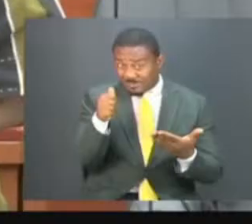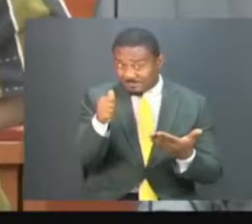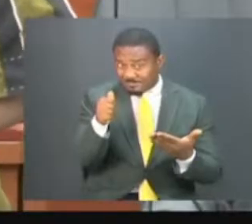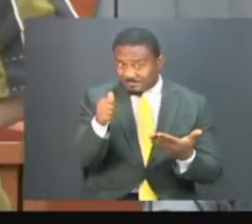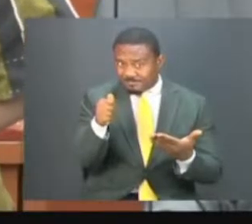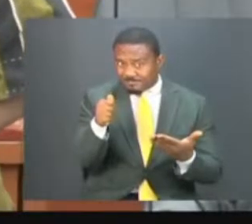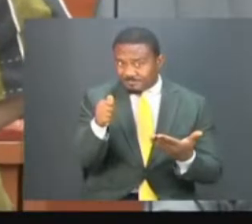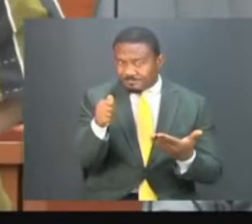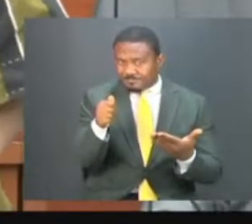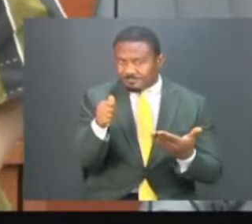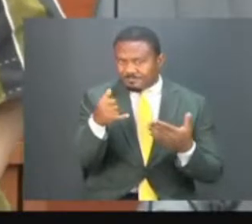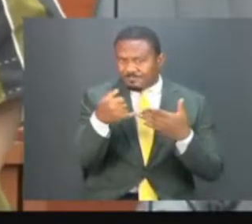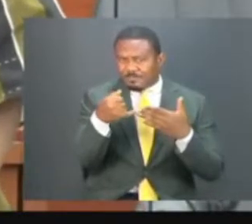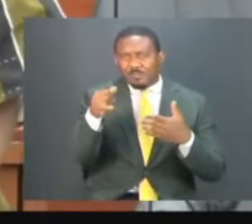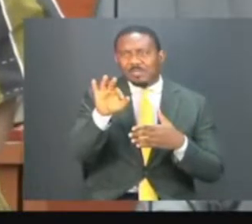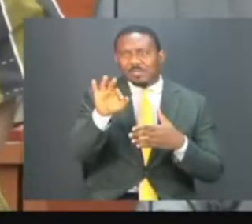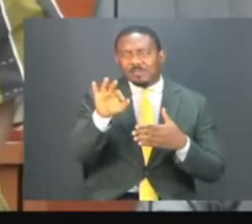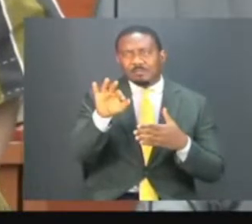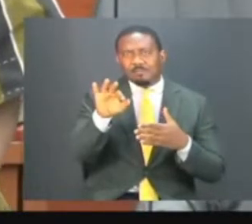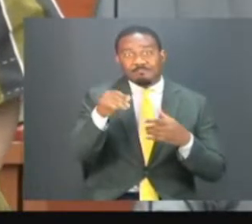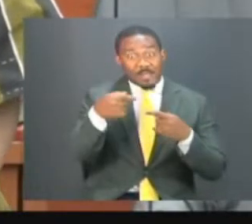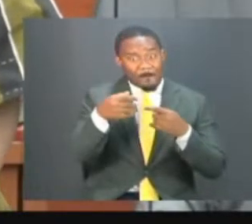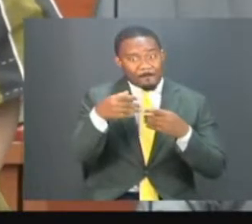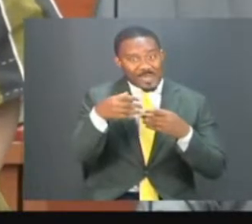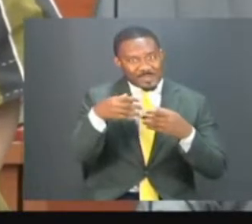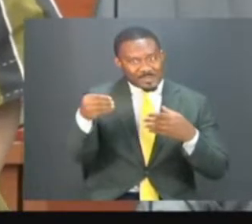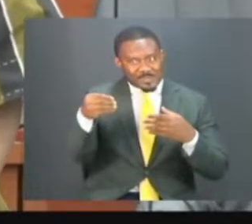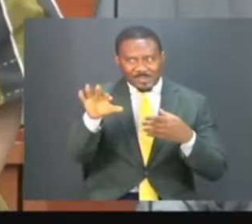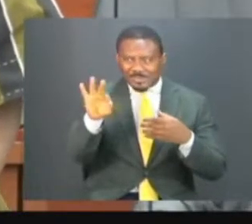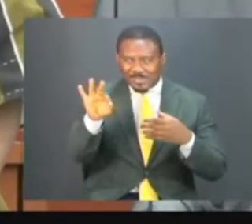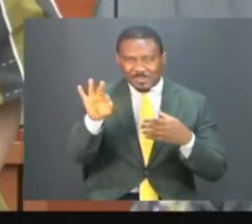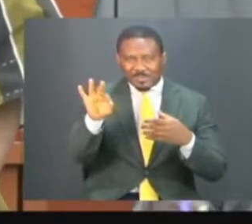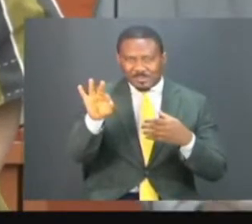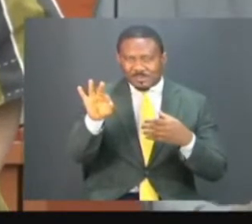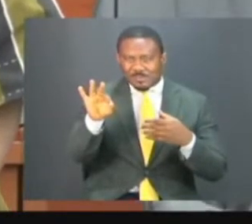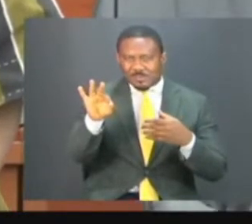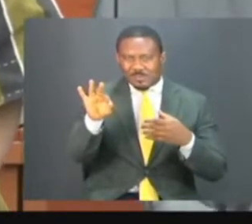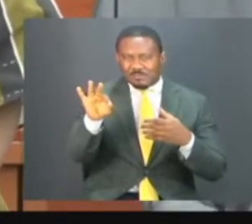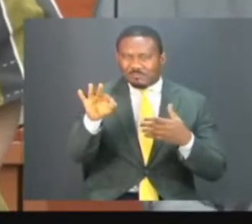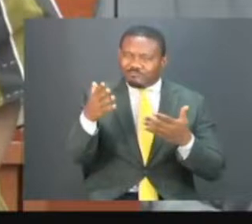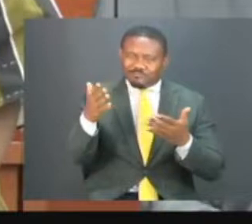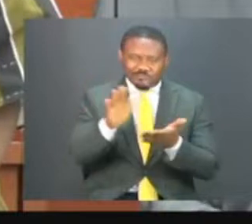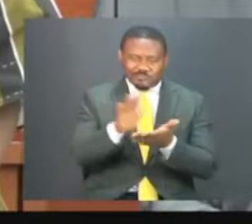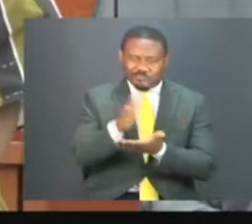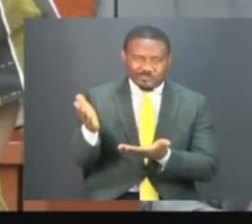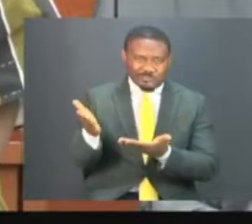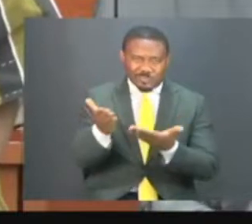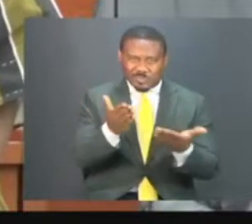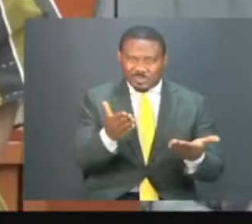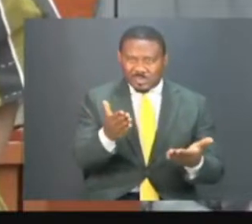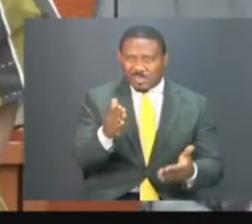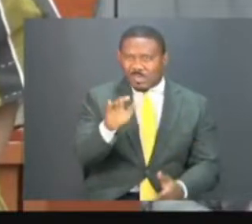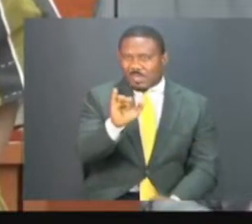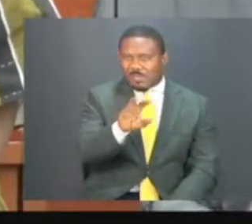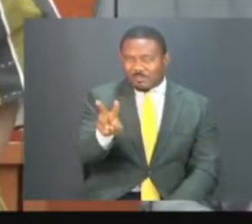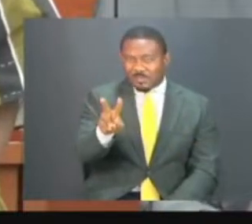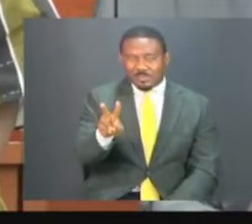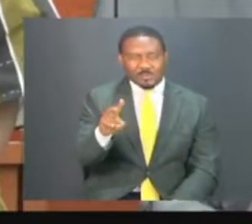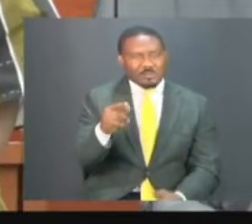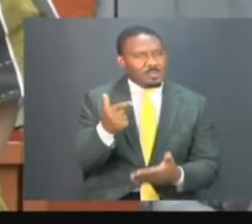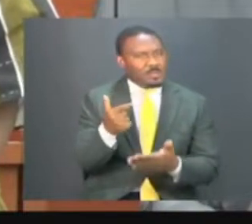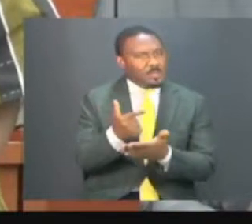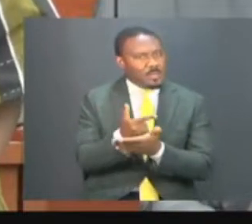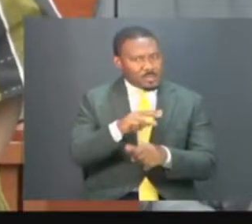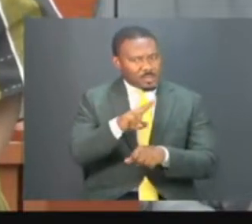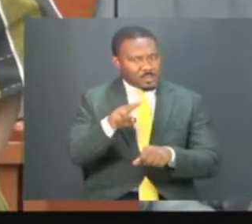Item 9, presentation of papers, Roman numeral IV, Ghana National Action Plan on Business and Human